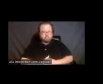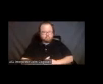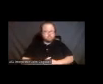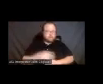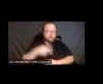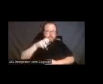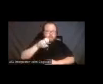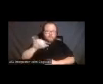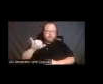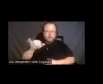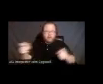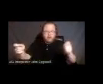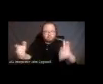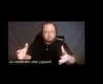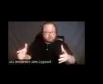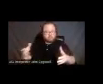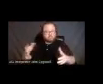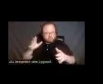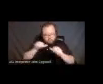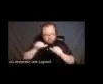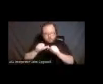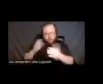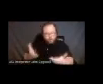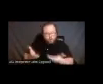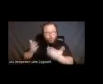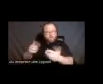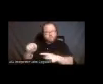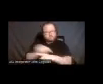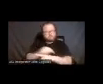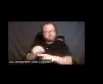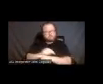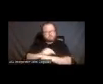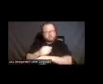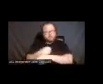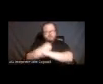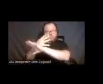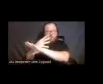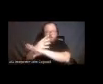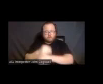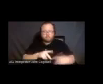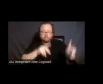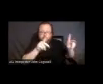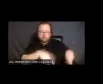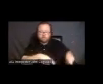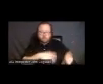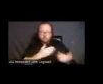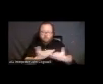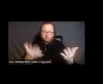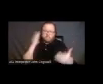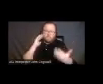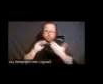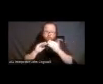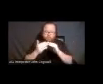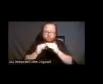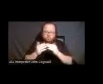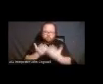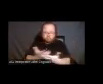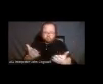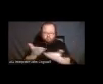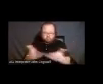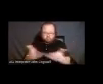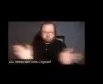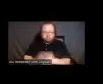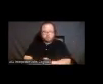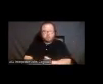PEI administration continues to offer trainings virtually and in person available to the general community, focused on mental